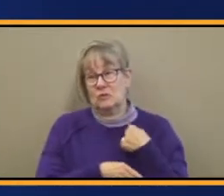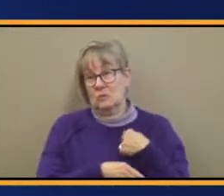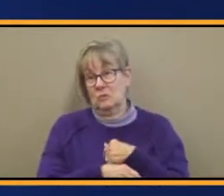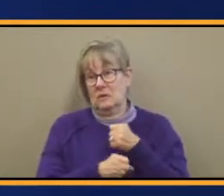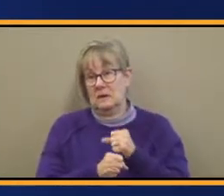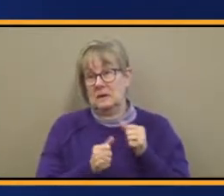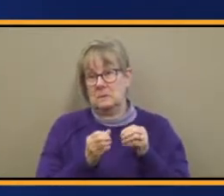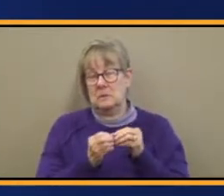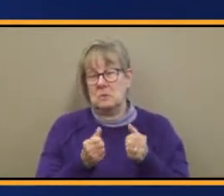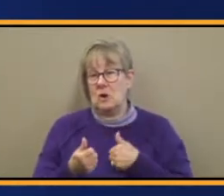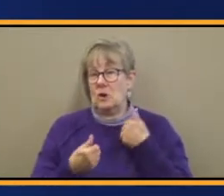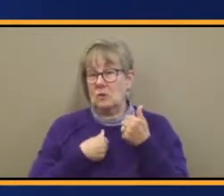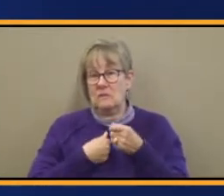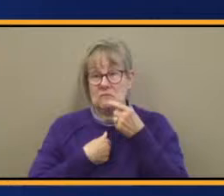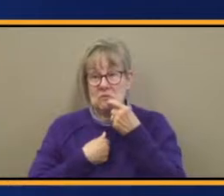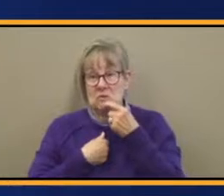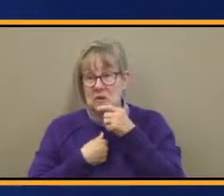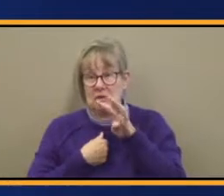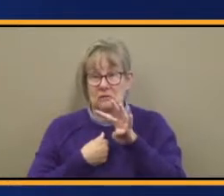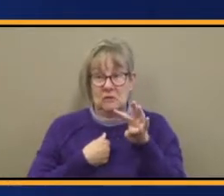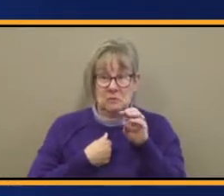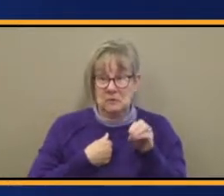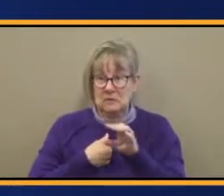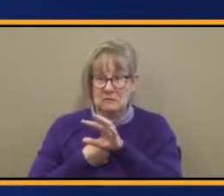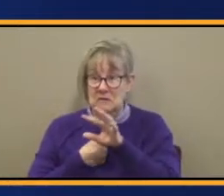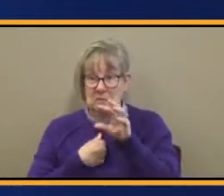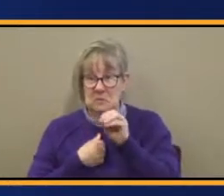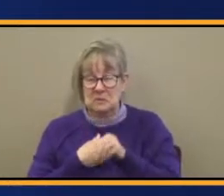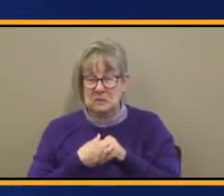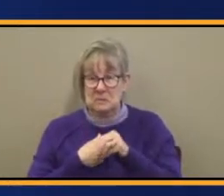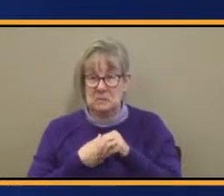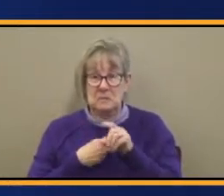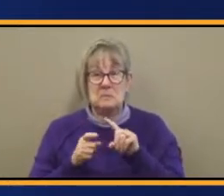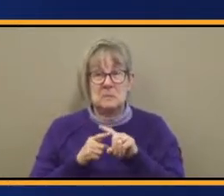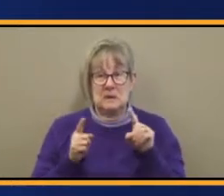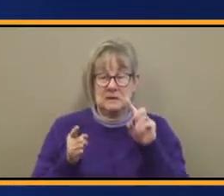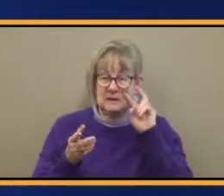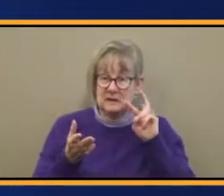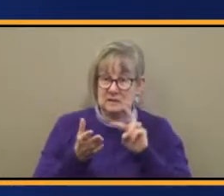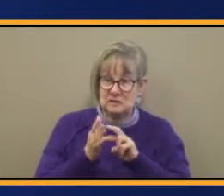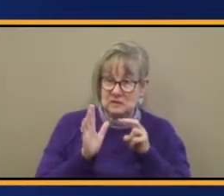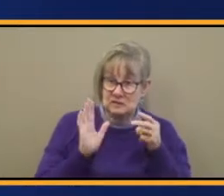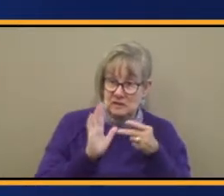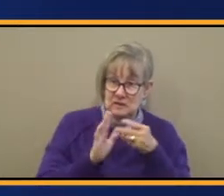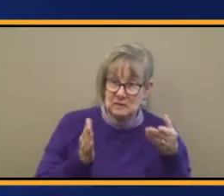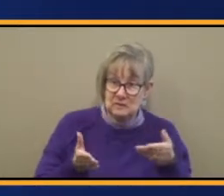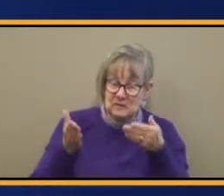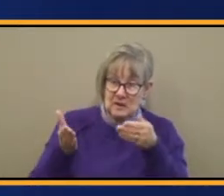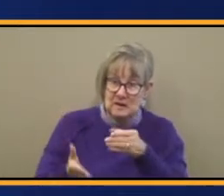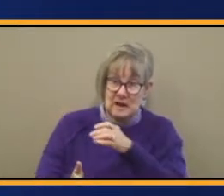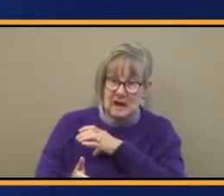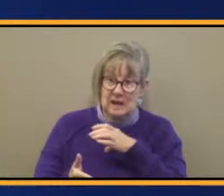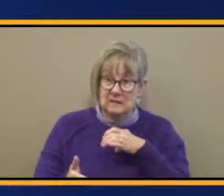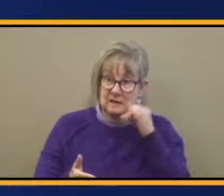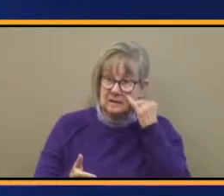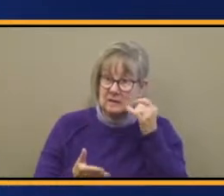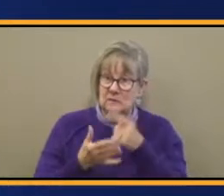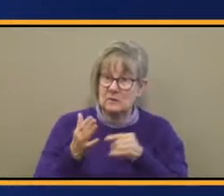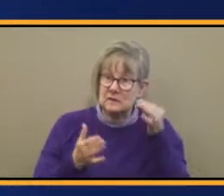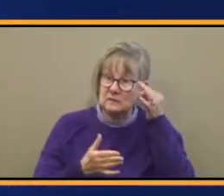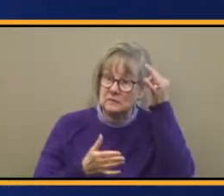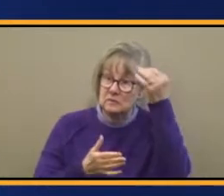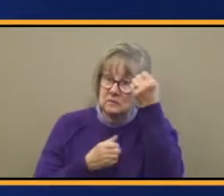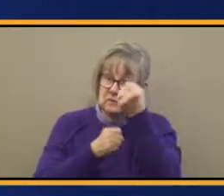more aggressive and say 4%, 5%. However, the intent is really just to provide the council an idea what those future years are going to look